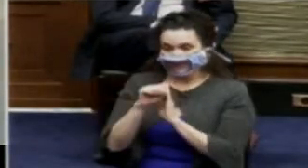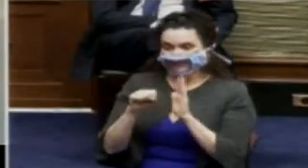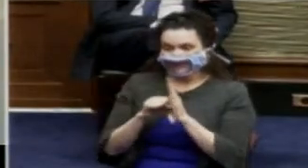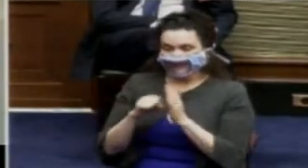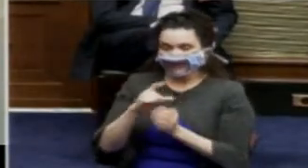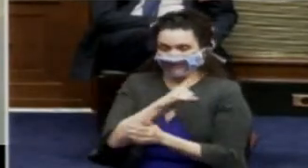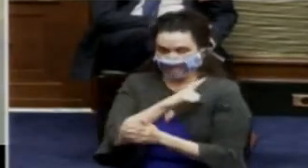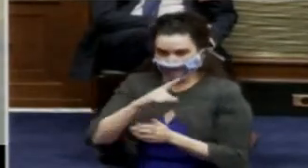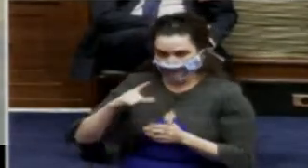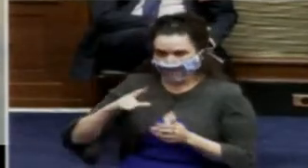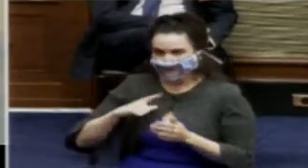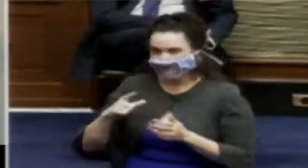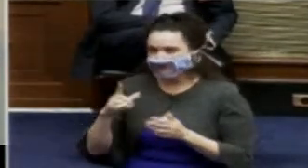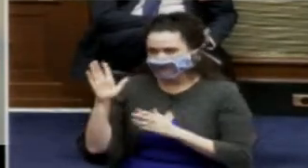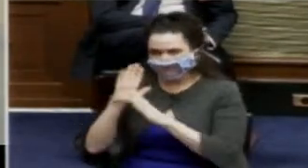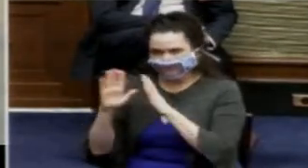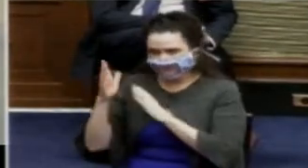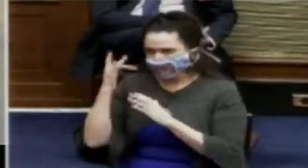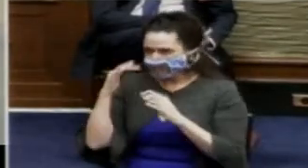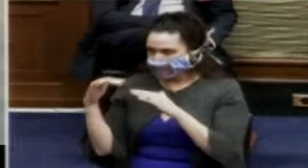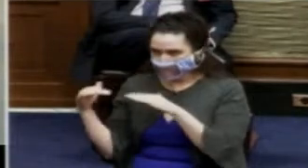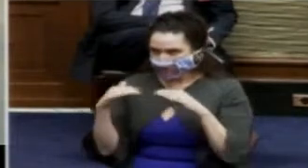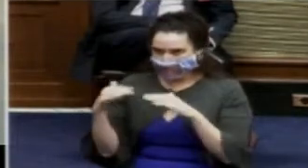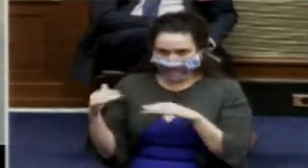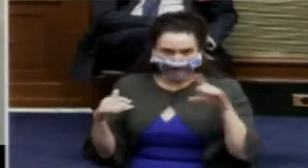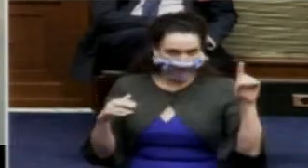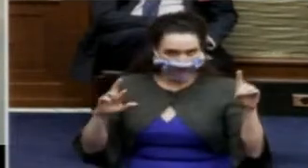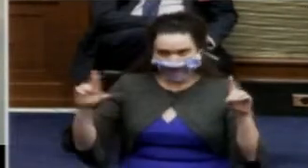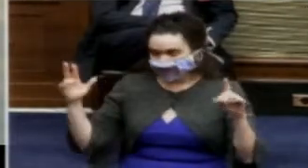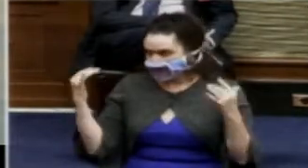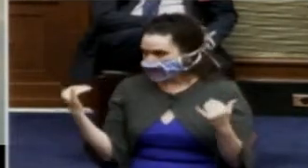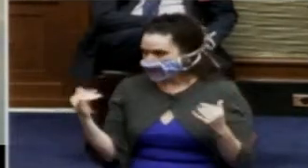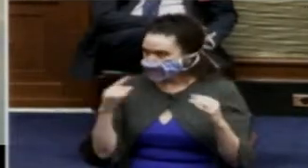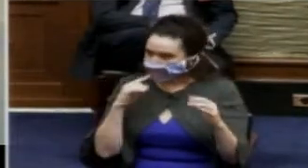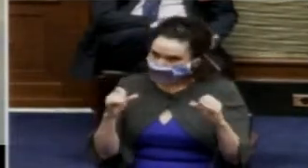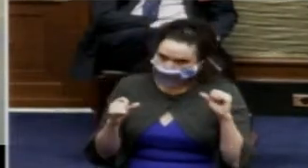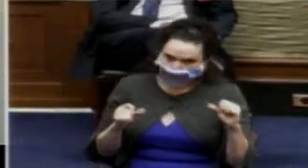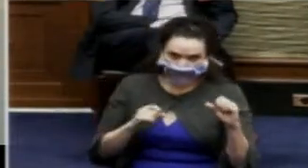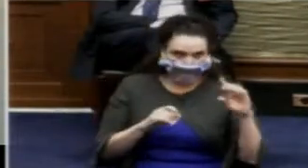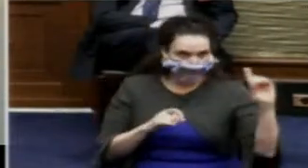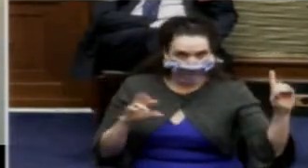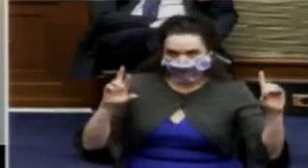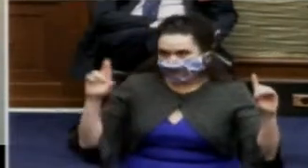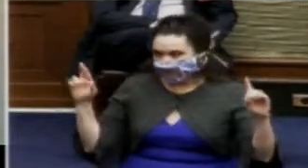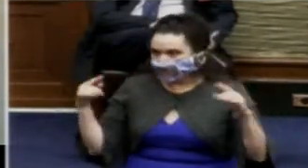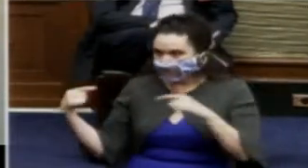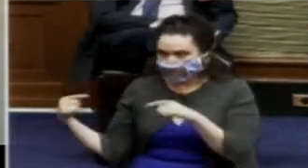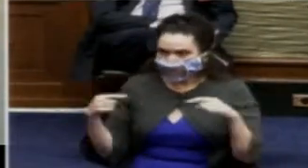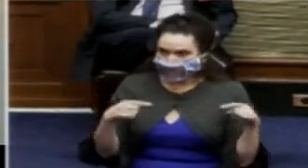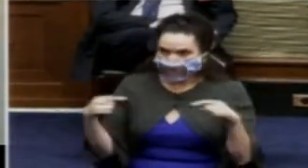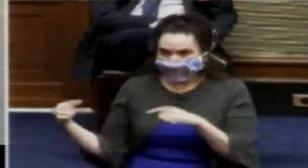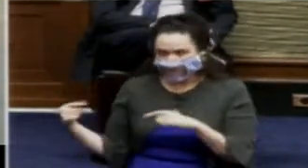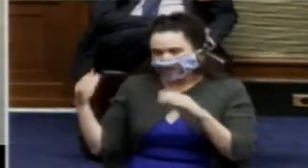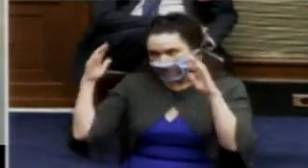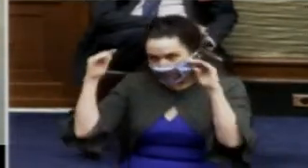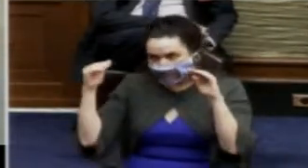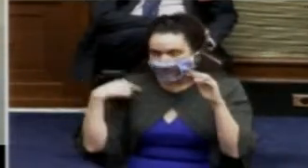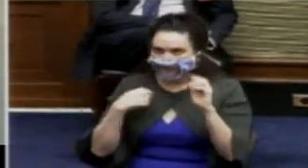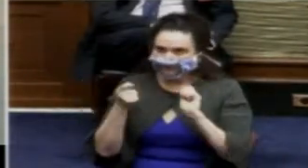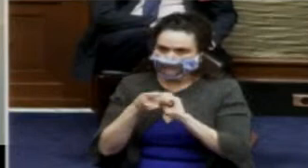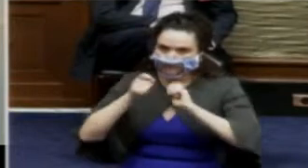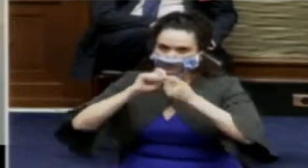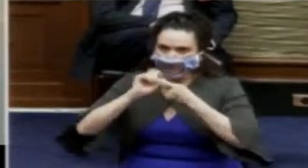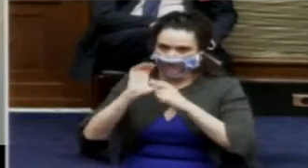on bipartisanship, but now I'm in a hyper-partisan environment that again is very disheartening, but we'll hope to change the culture sometime